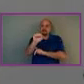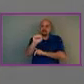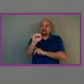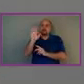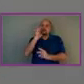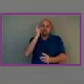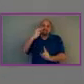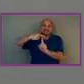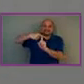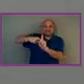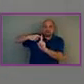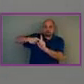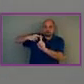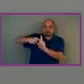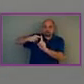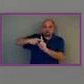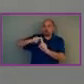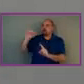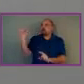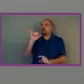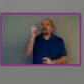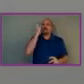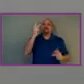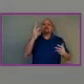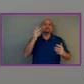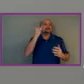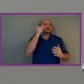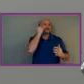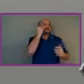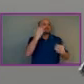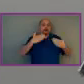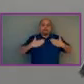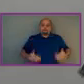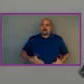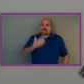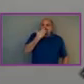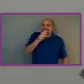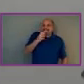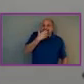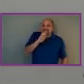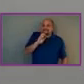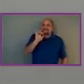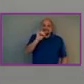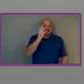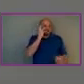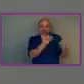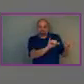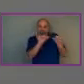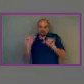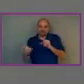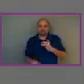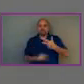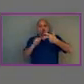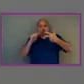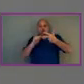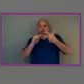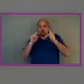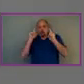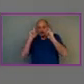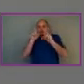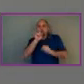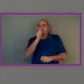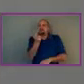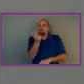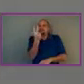on the surface, similar to seeing a body heat picture of yourself. And our third camera is kind of a